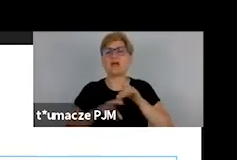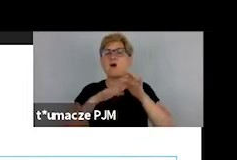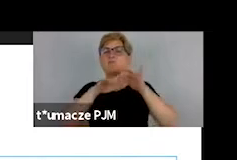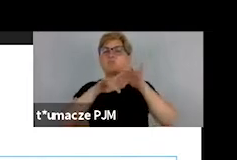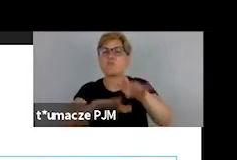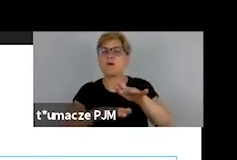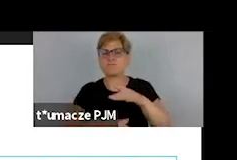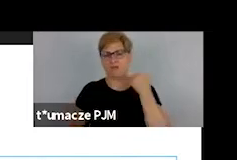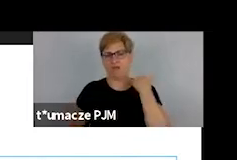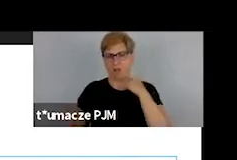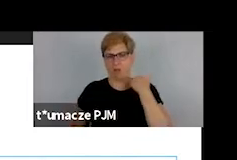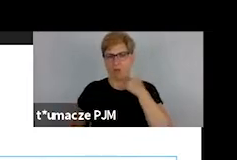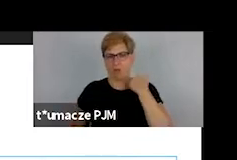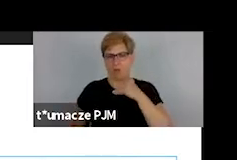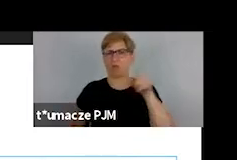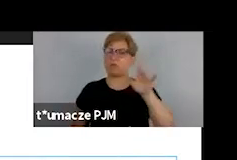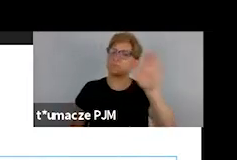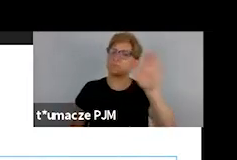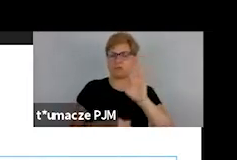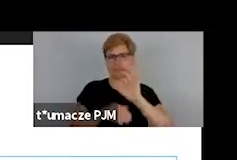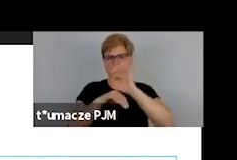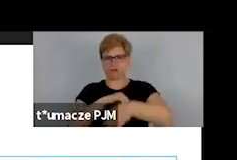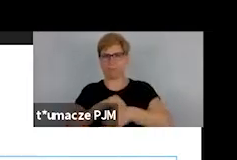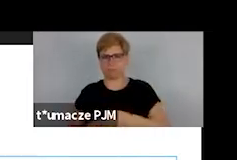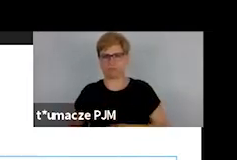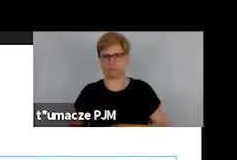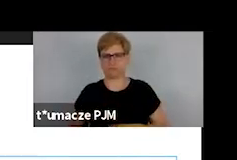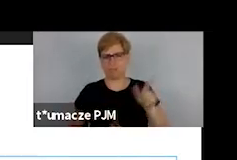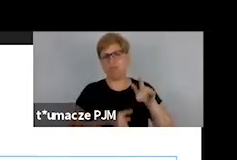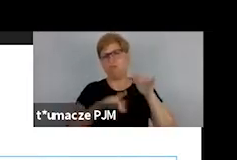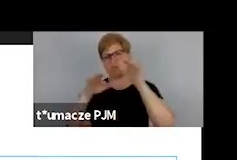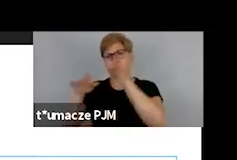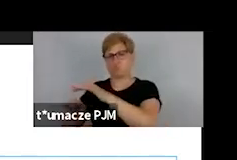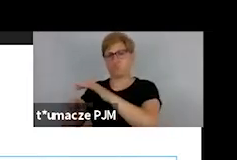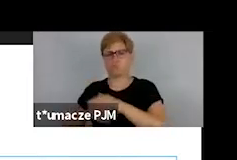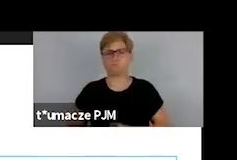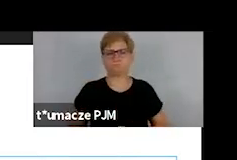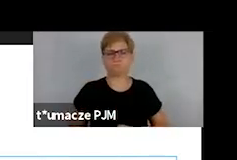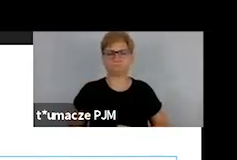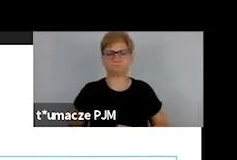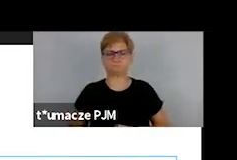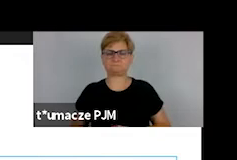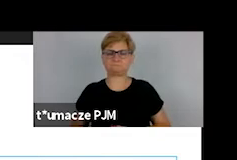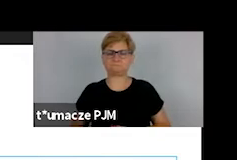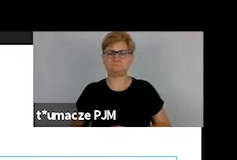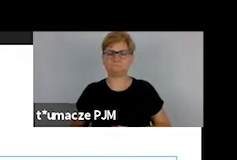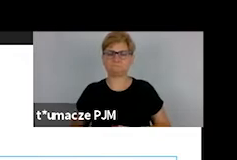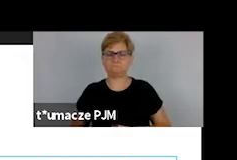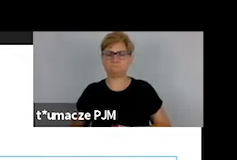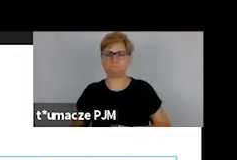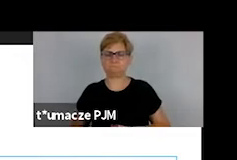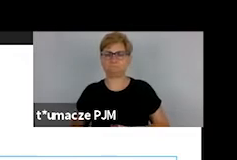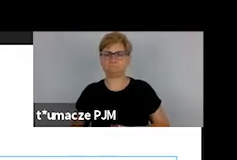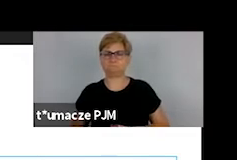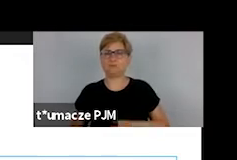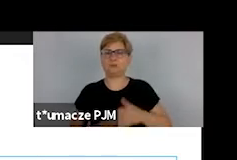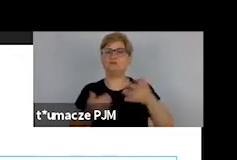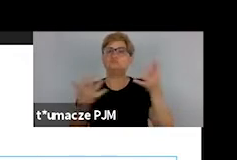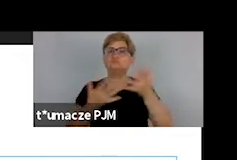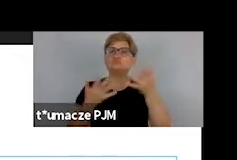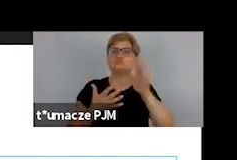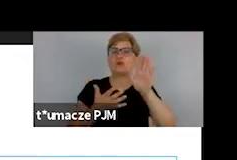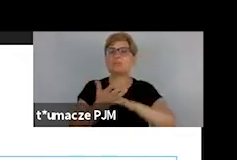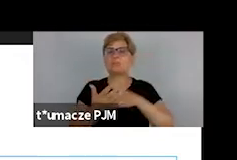world, that the alcohol industry targets those communities. And in South Africa, they allow a proliferation of illegal